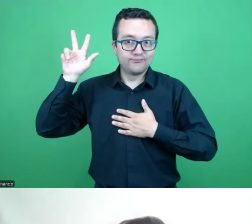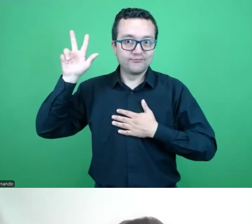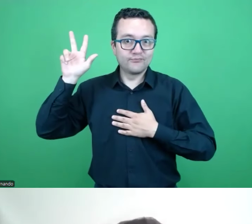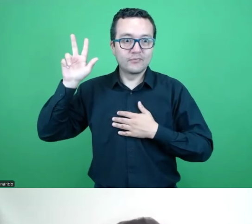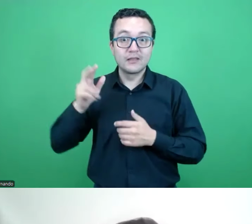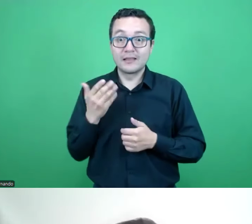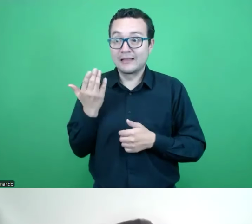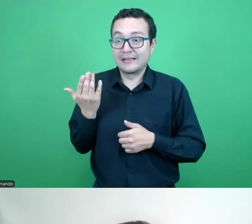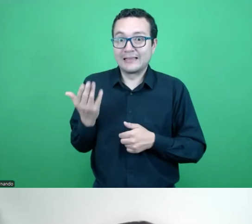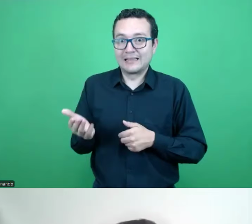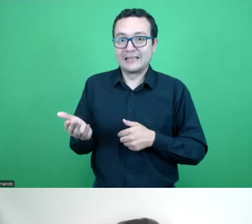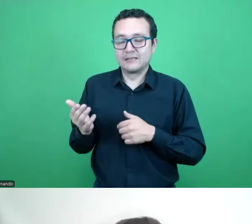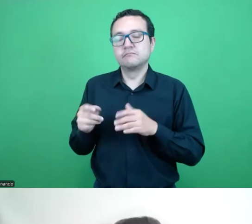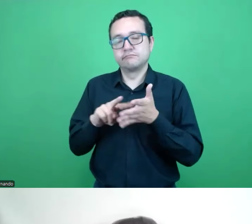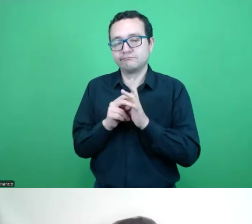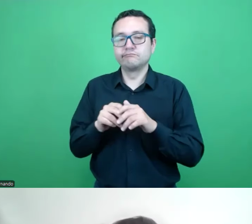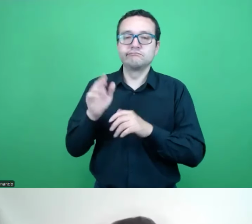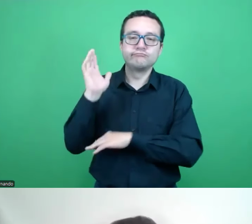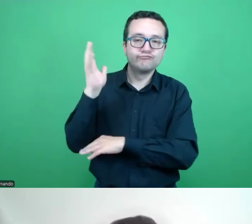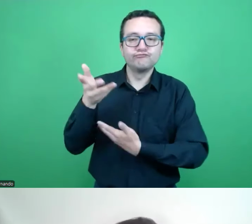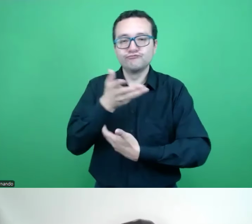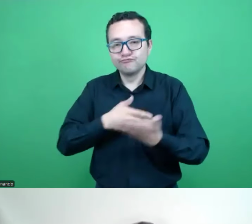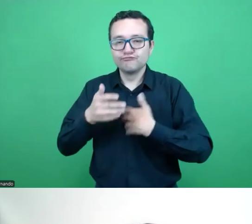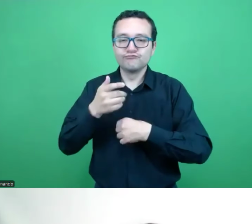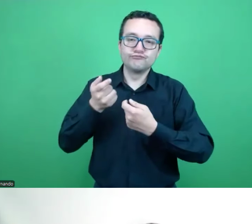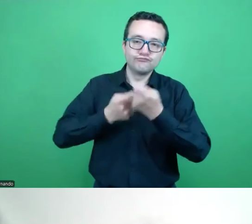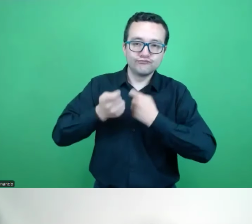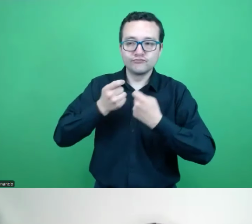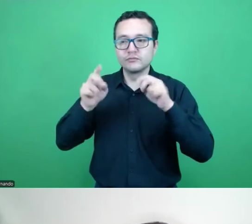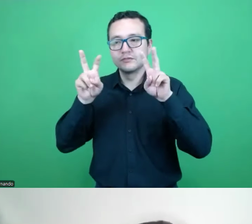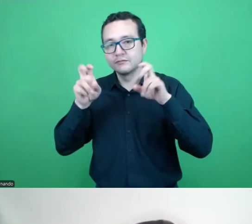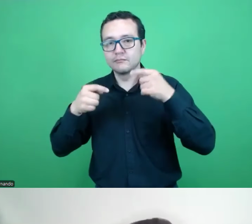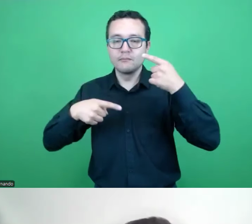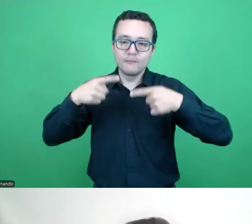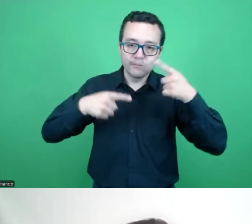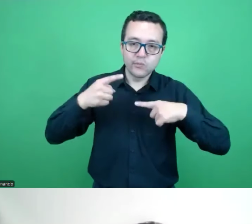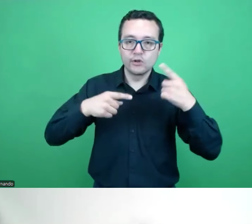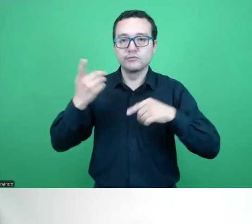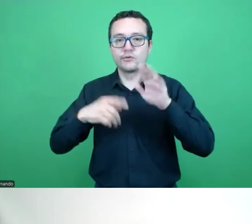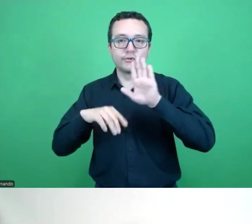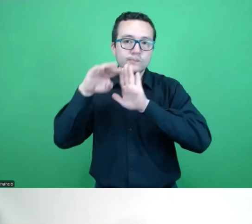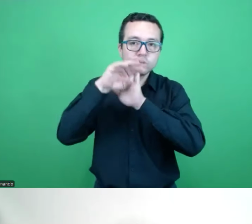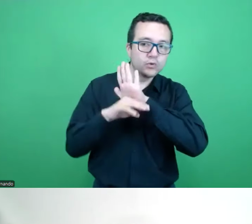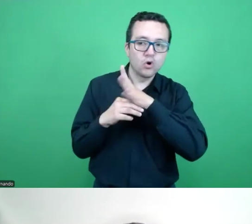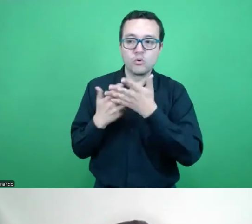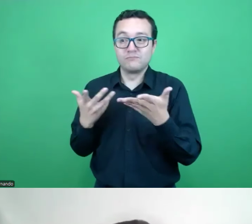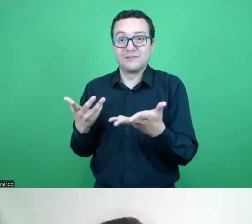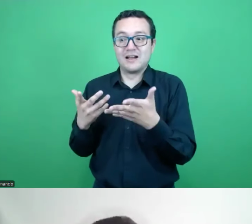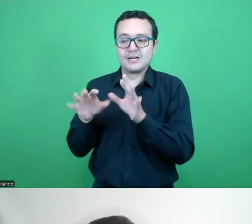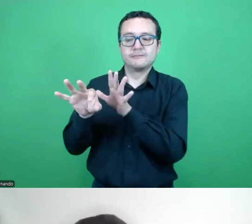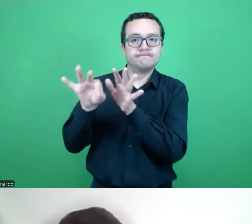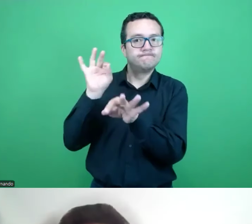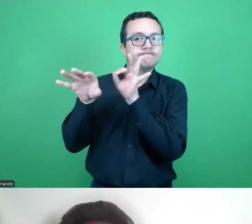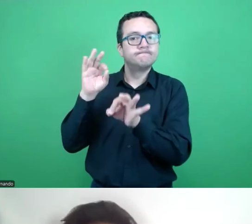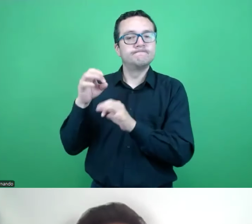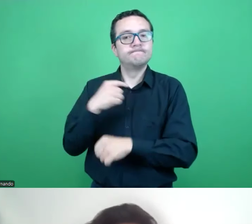financial, political, or programmatic in nature, that any given actor commits to